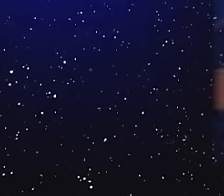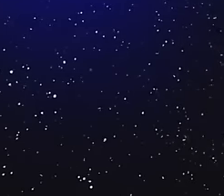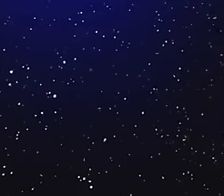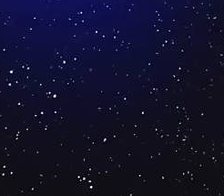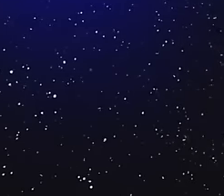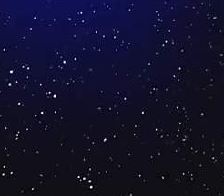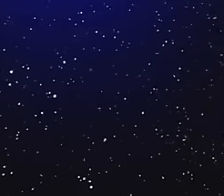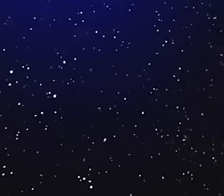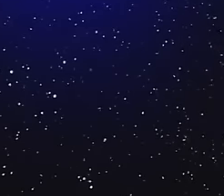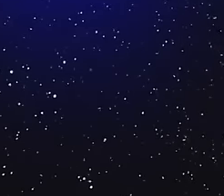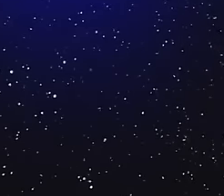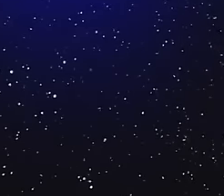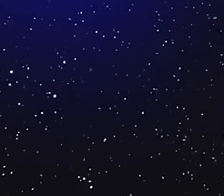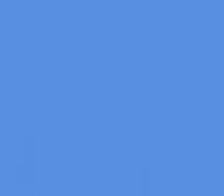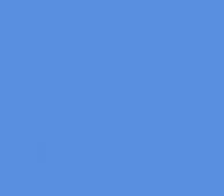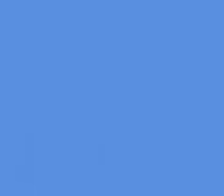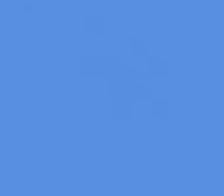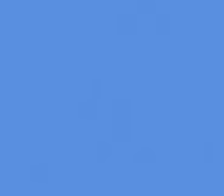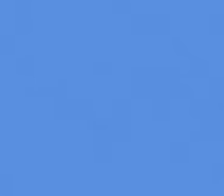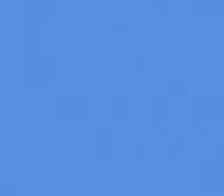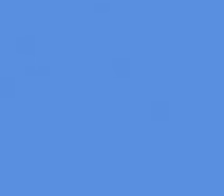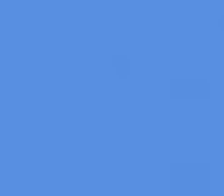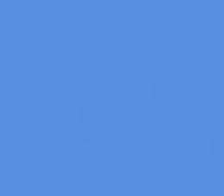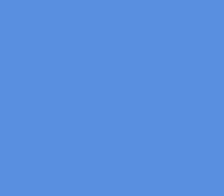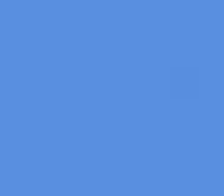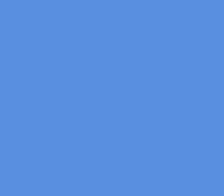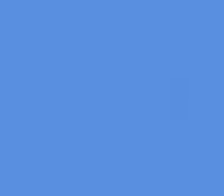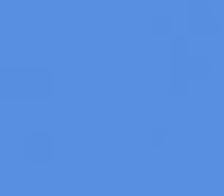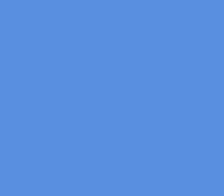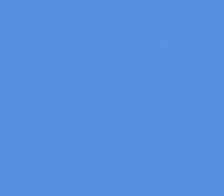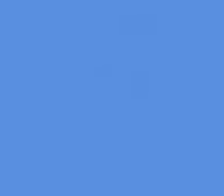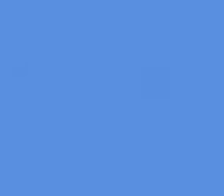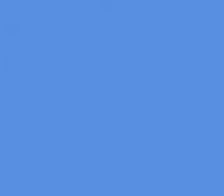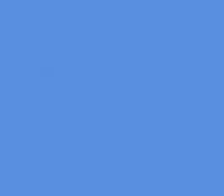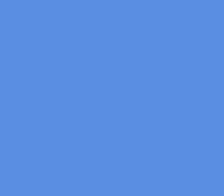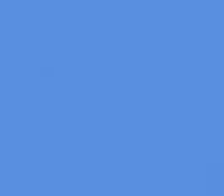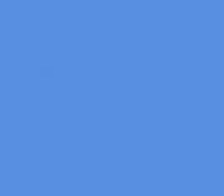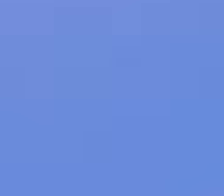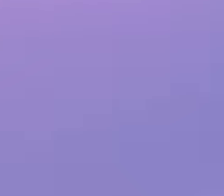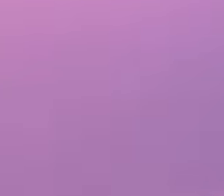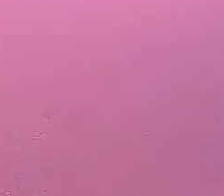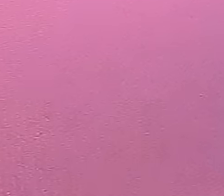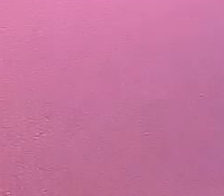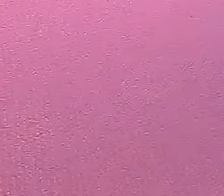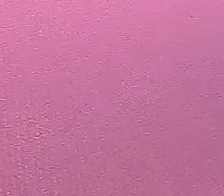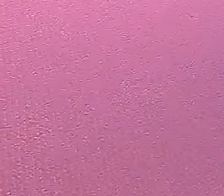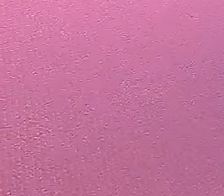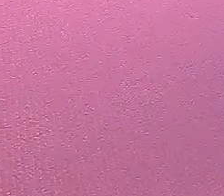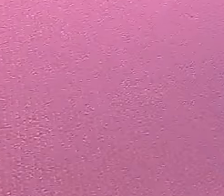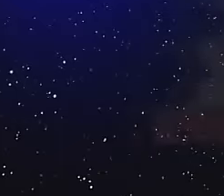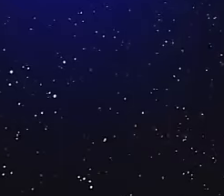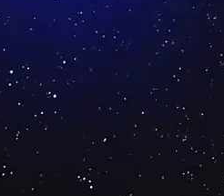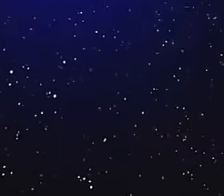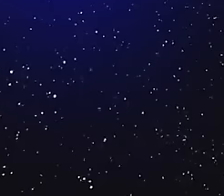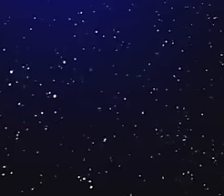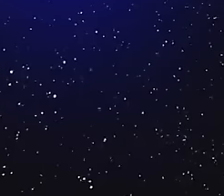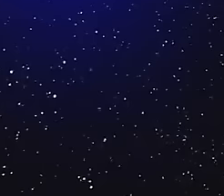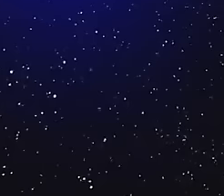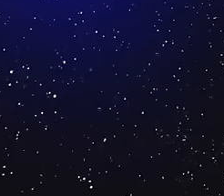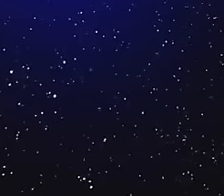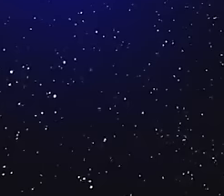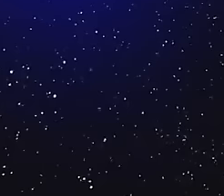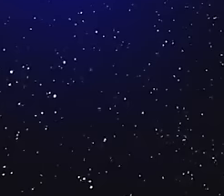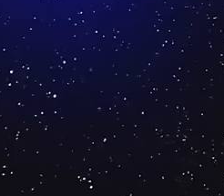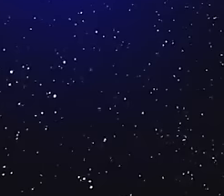It absorbs your flow, has an anti-leakage system, and has a perfect fit for your body. Meet the Always Night products for a 3x